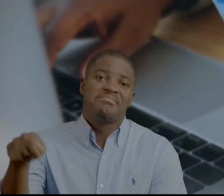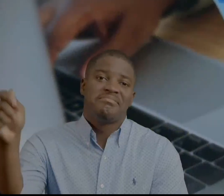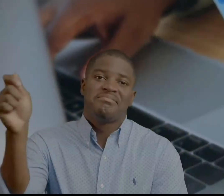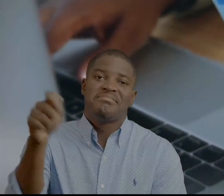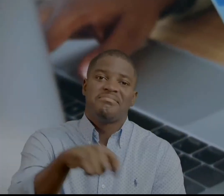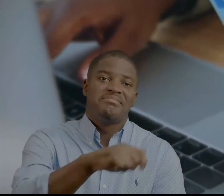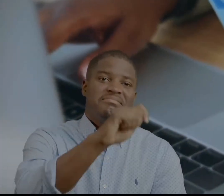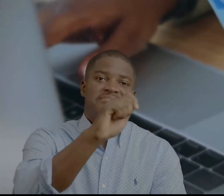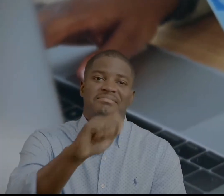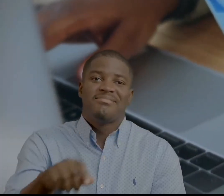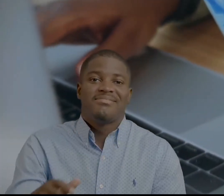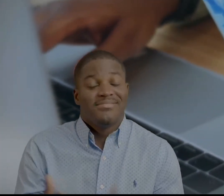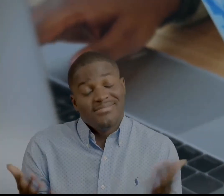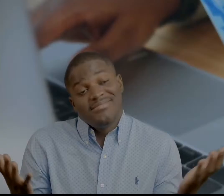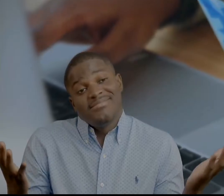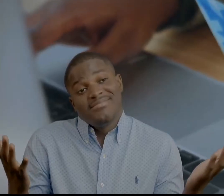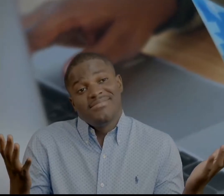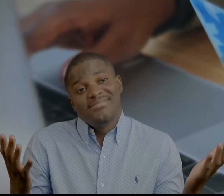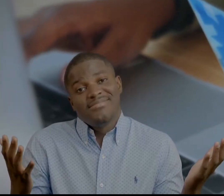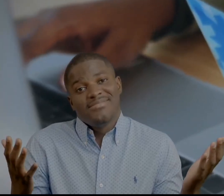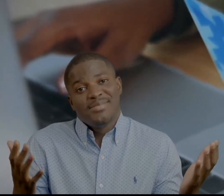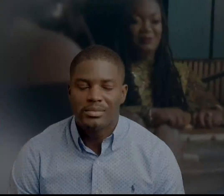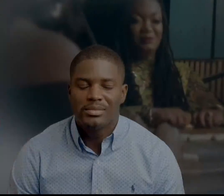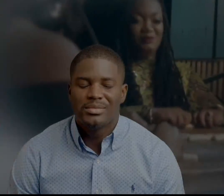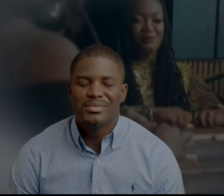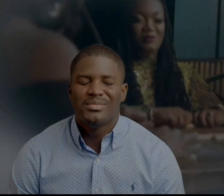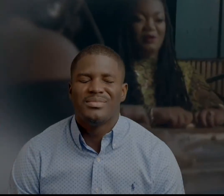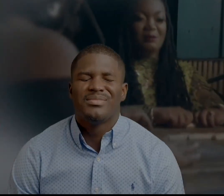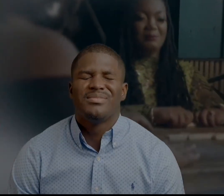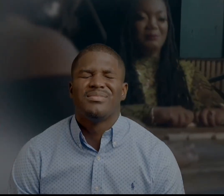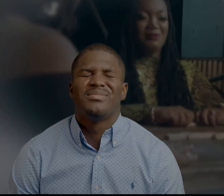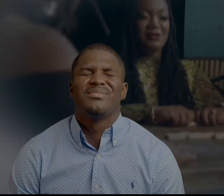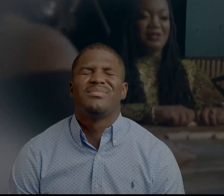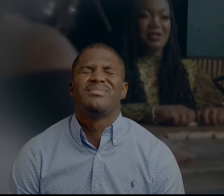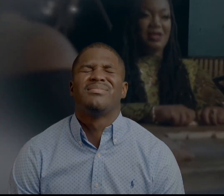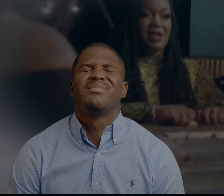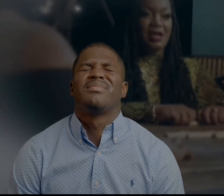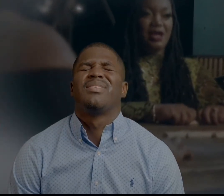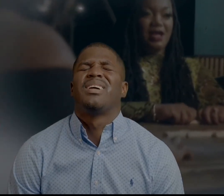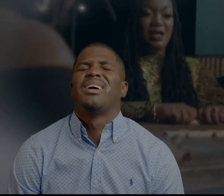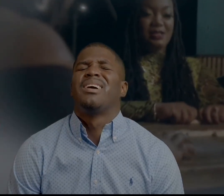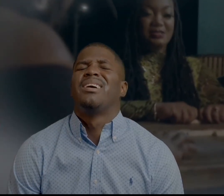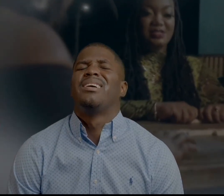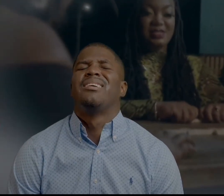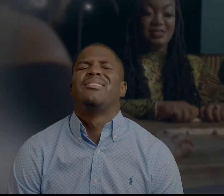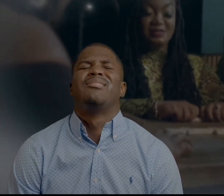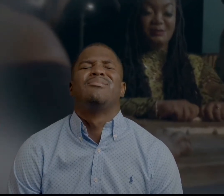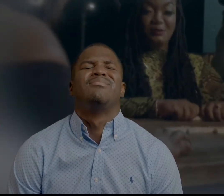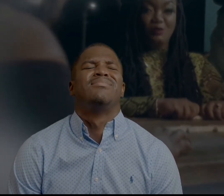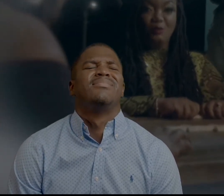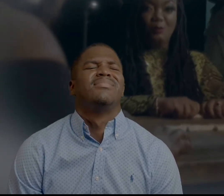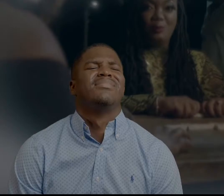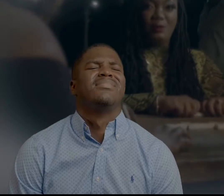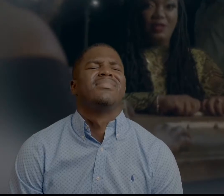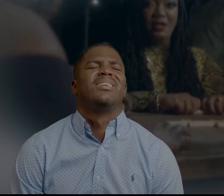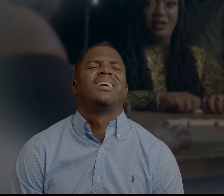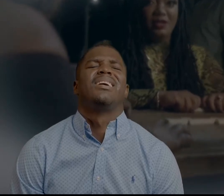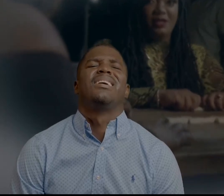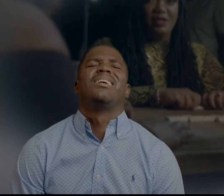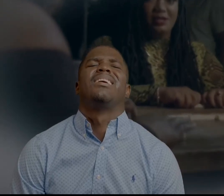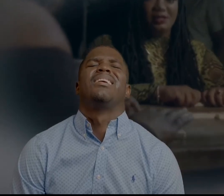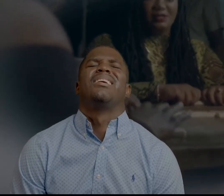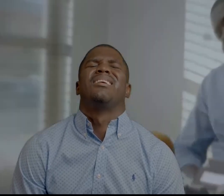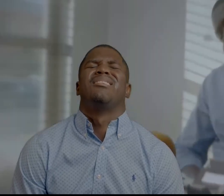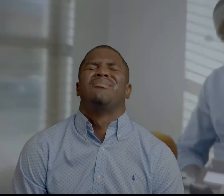problem. Just max out the credit card or top up my loan. I was a big baller until I realized that 75% of my